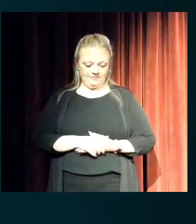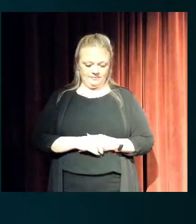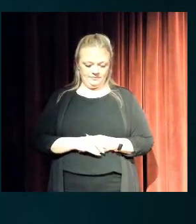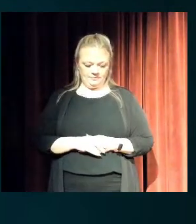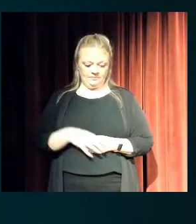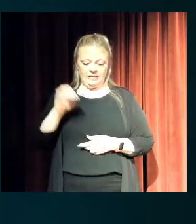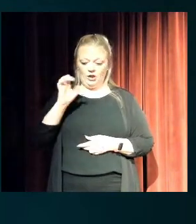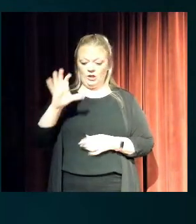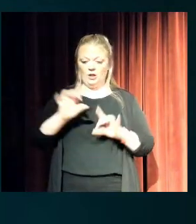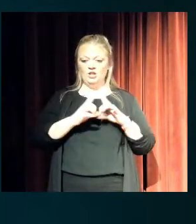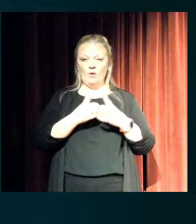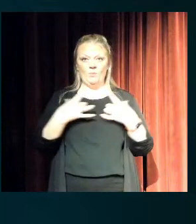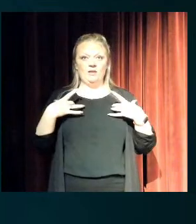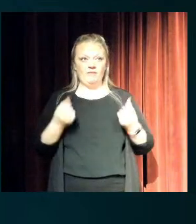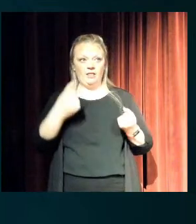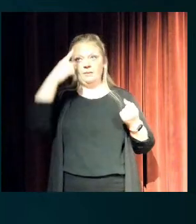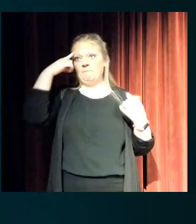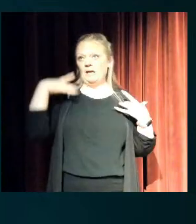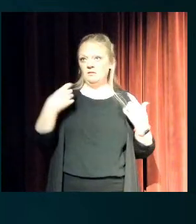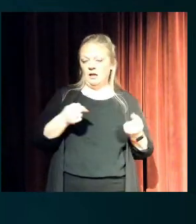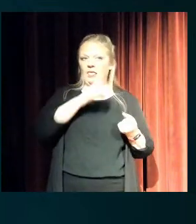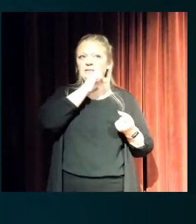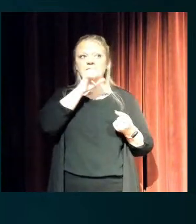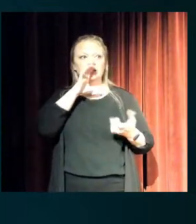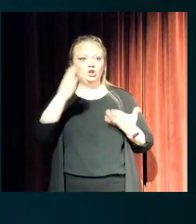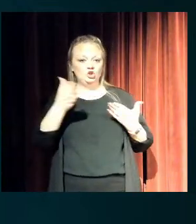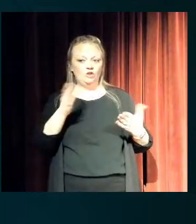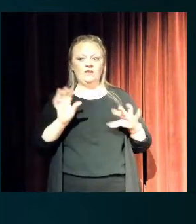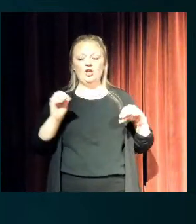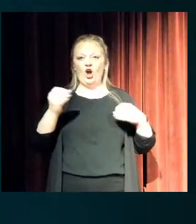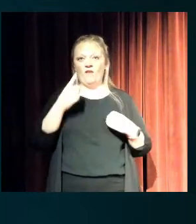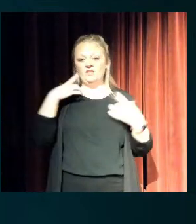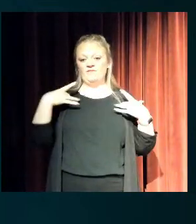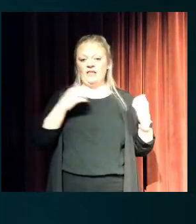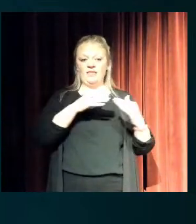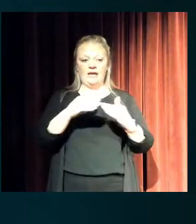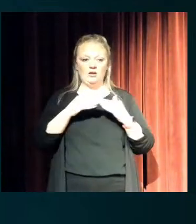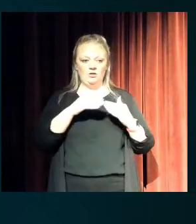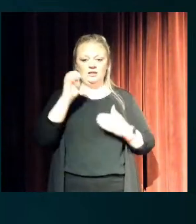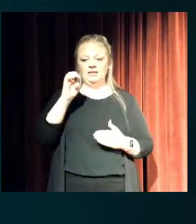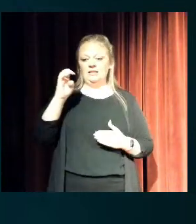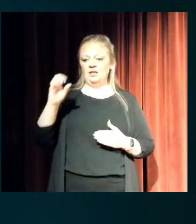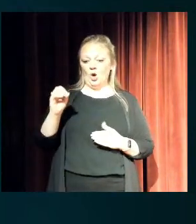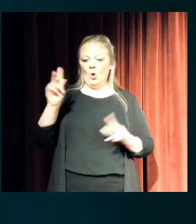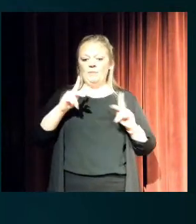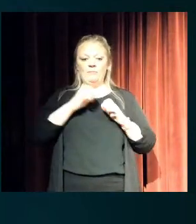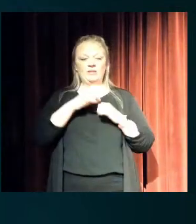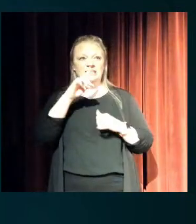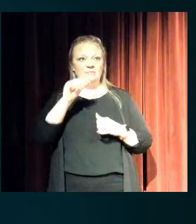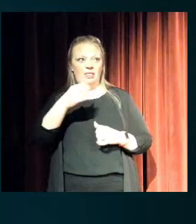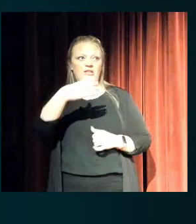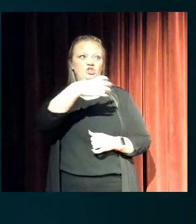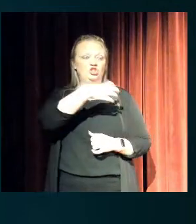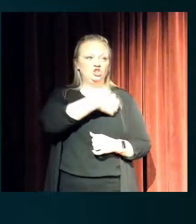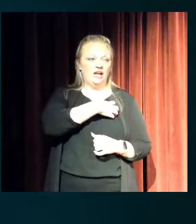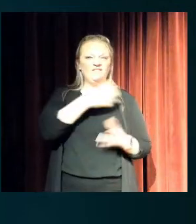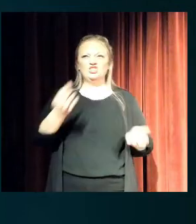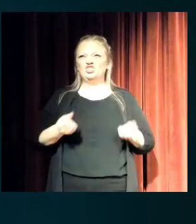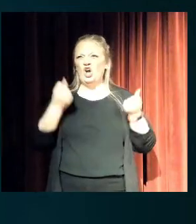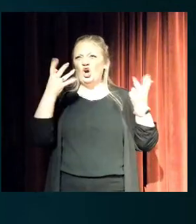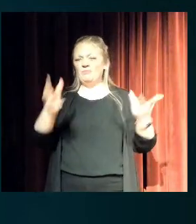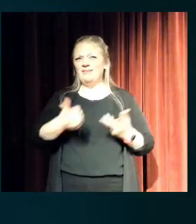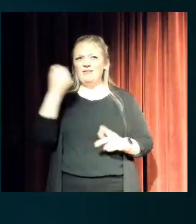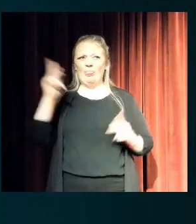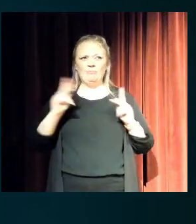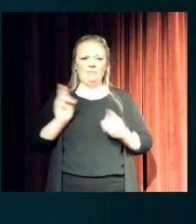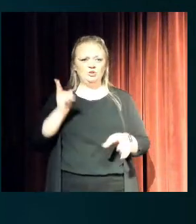The Erie County Departments of Health, Mental Health, Senior Services, and the Offices of Health Equity, EEO, People with Disabilities, Sheriff, and so many